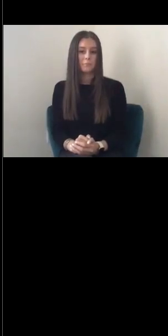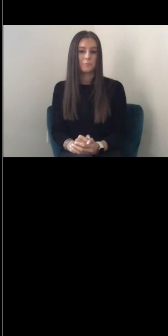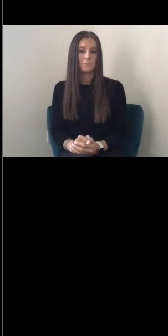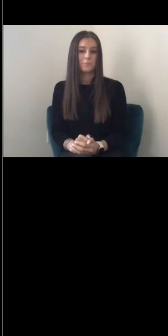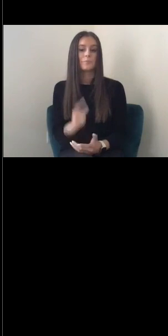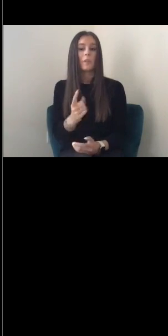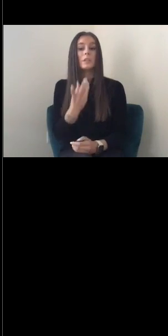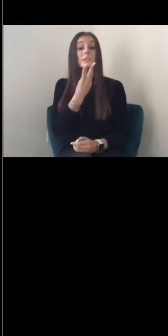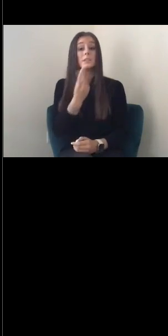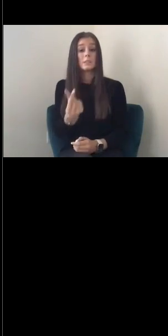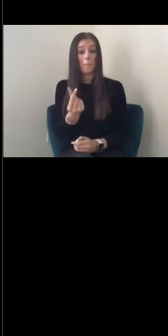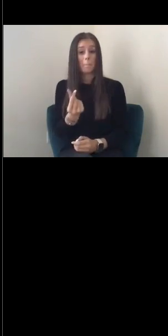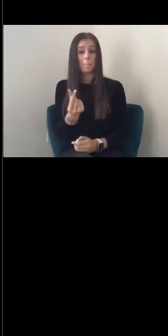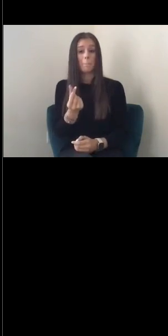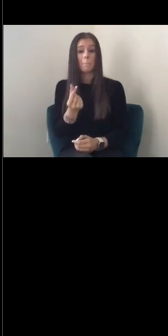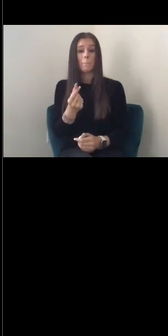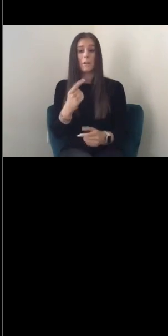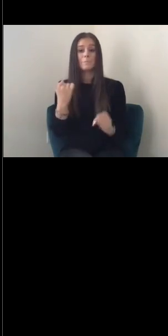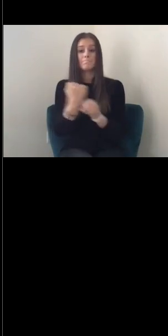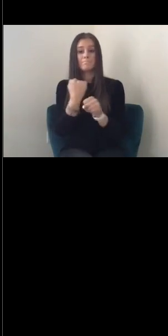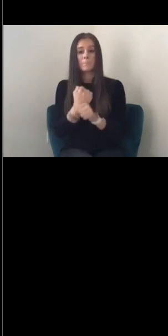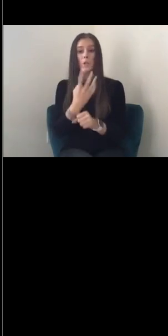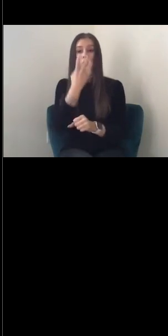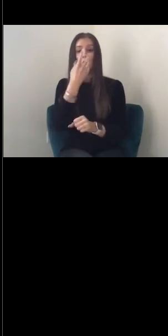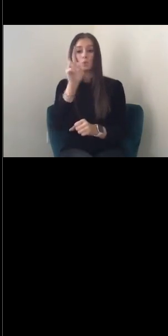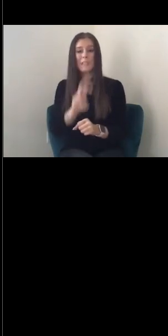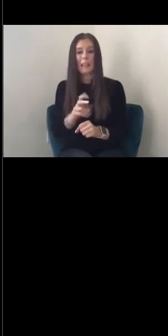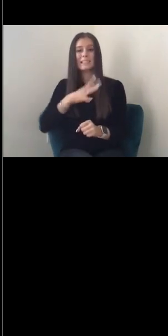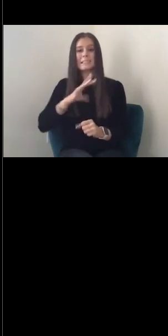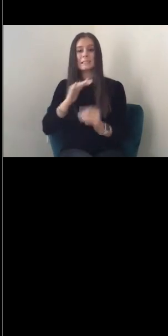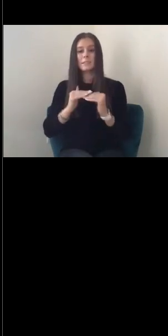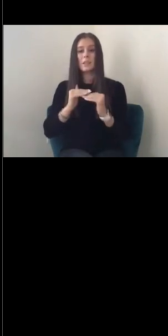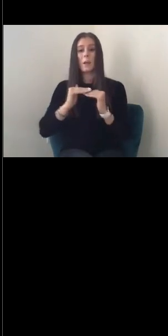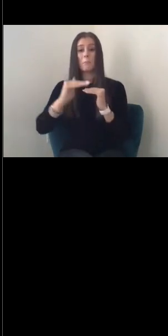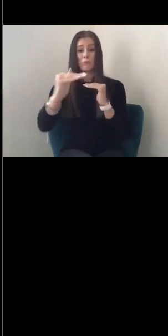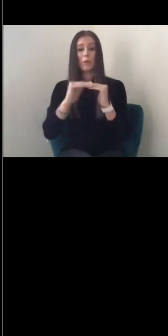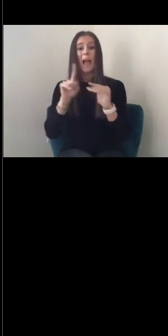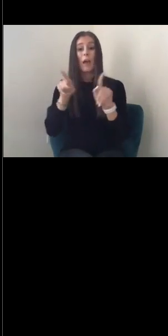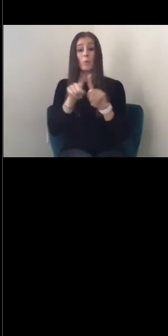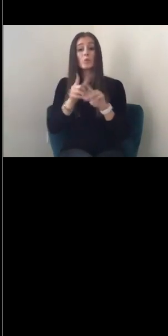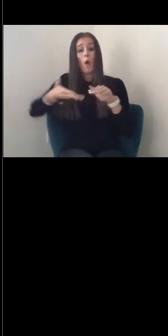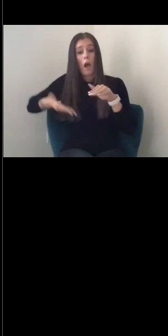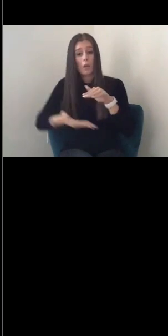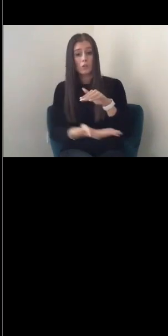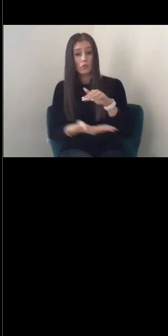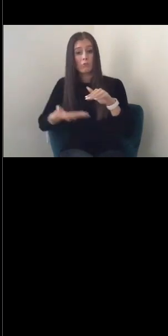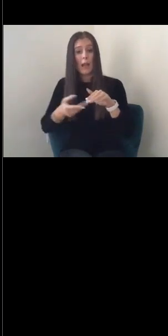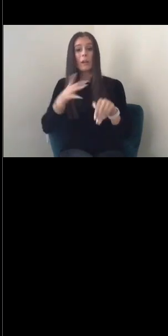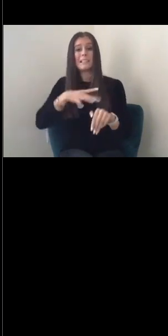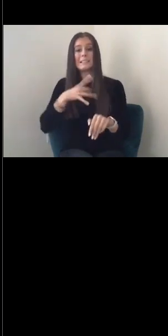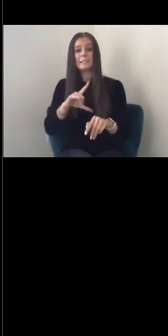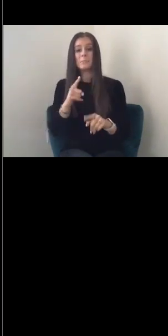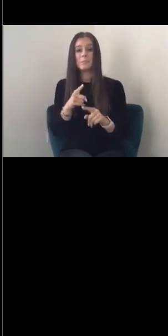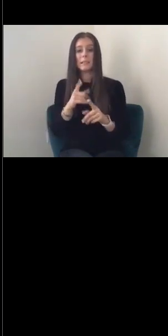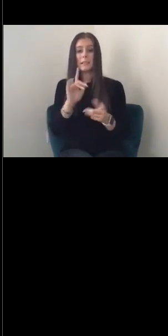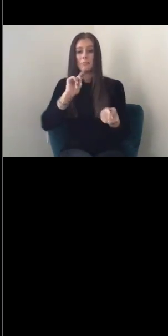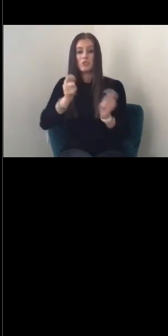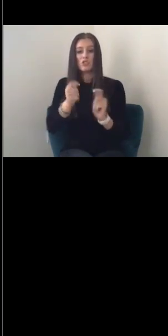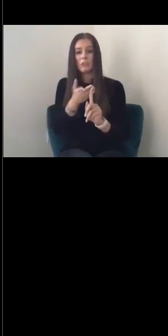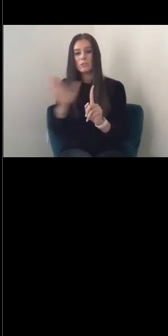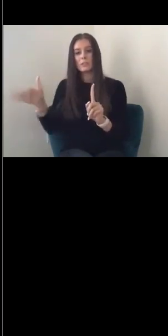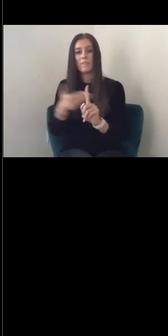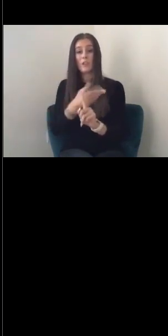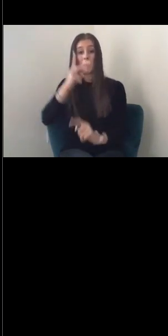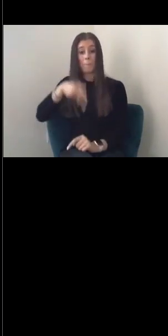Some above and below ground utilities within the vicinity of the B186 North Road will also need to be diverted to facilitate